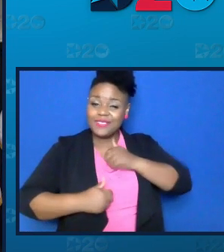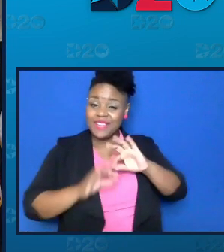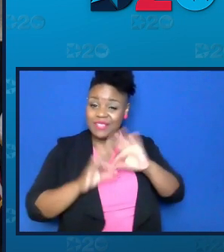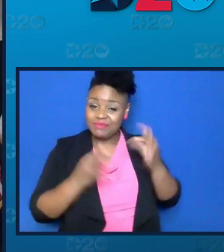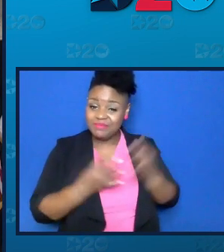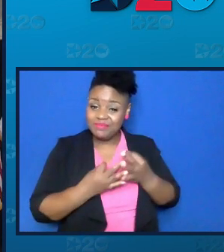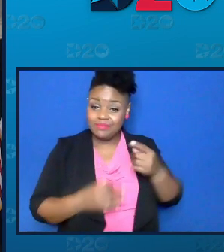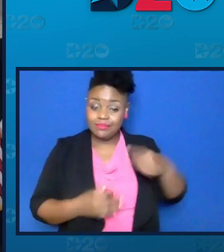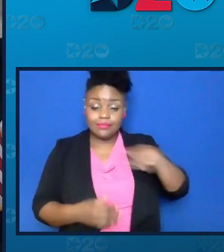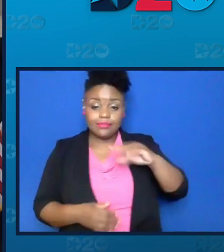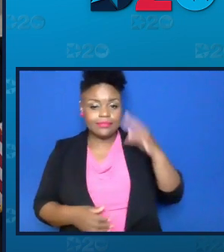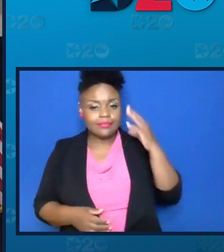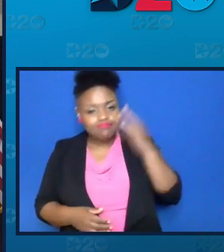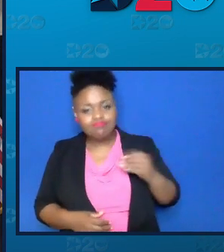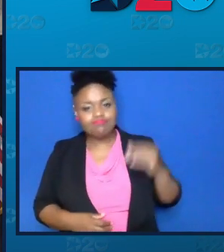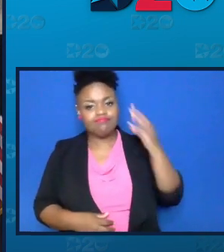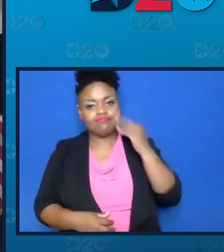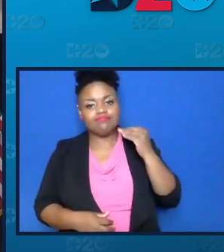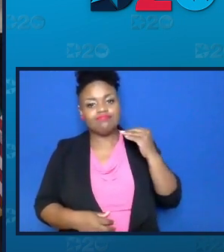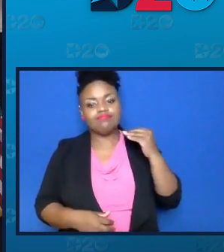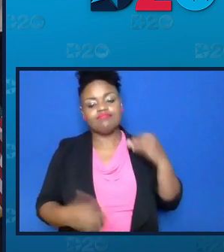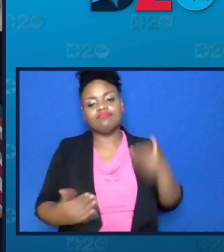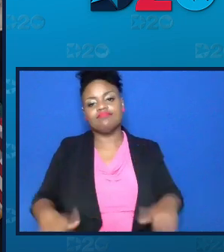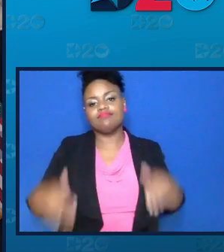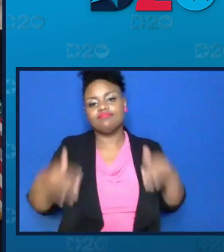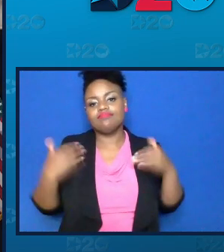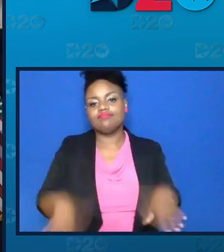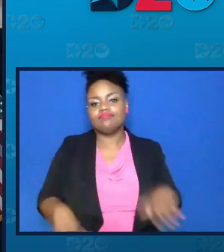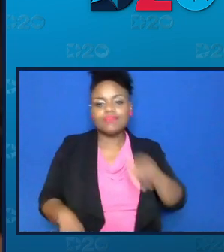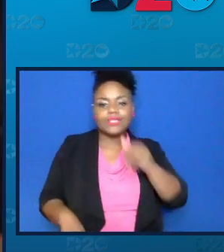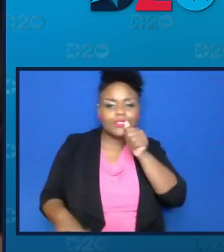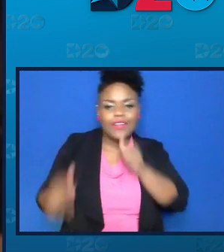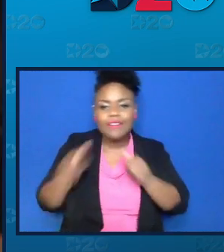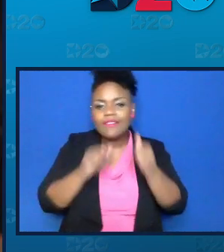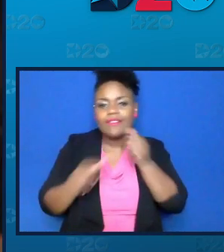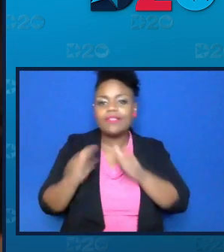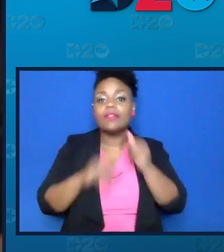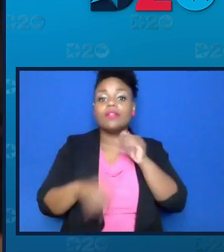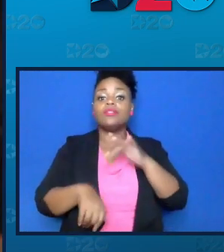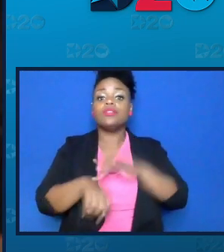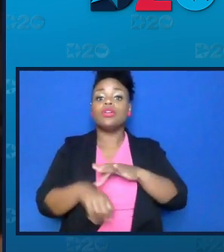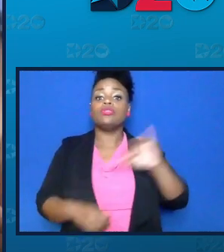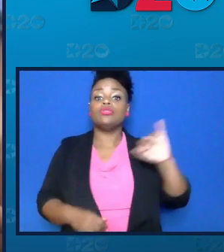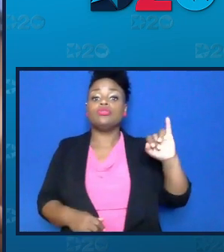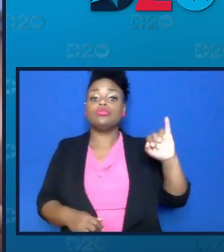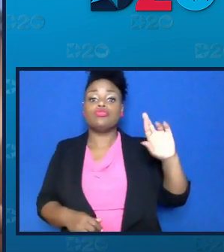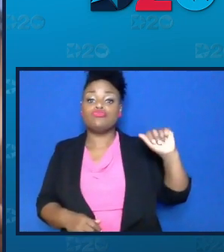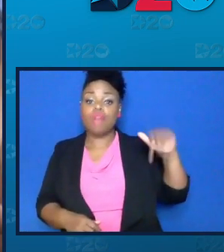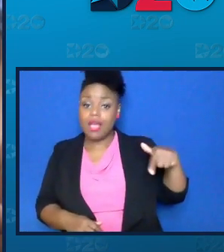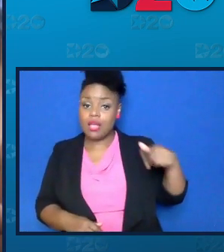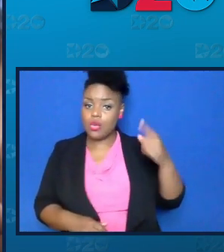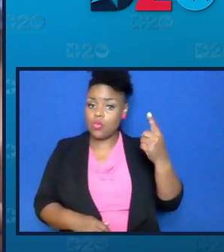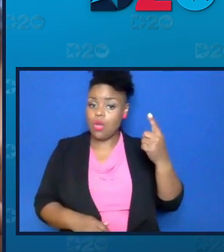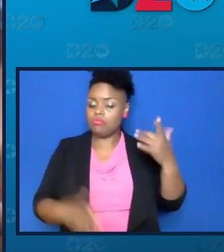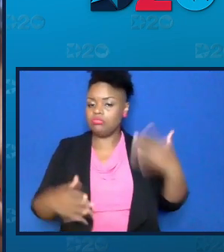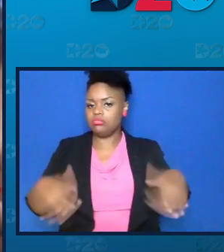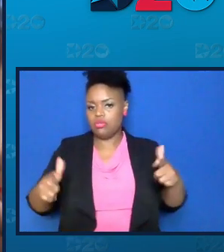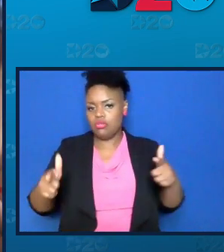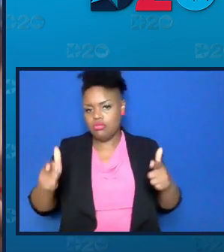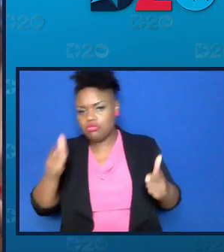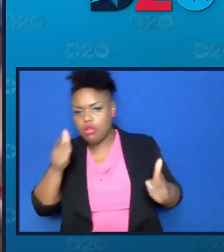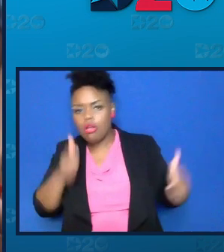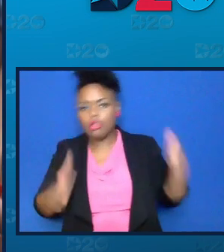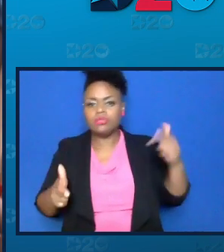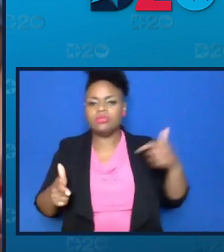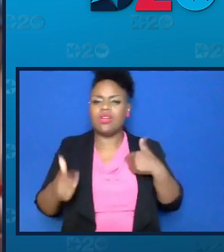much. When I went to Iraq, one of the generals said, you know, I want to share this story with you. In his daughter's